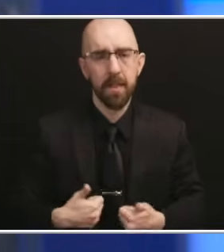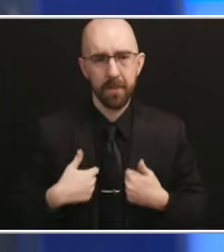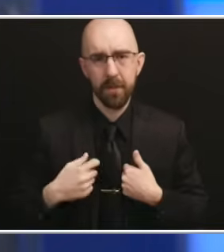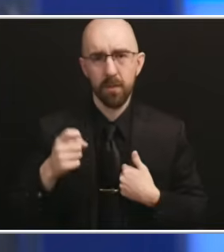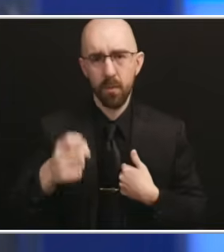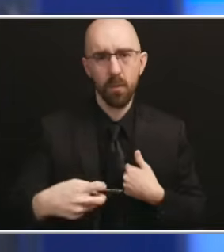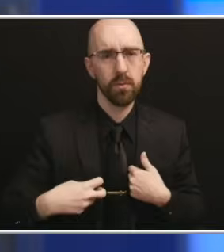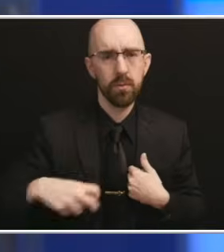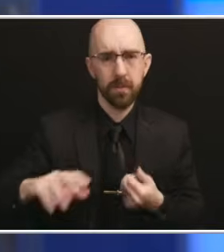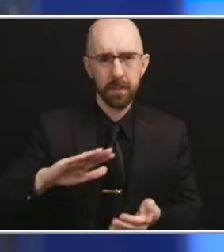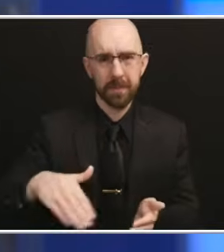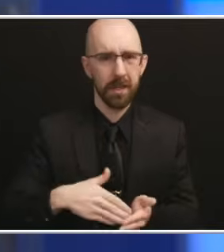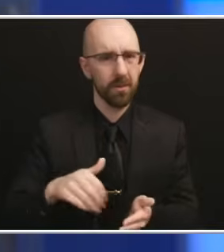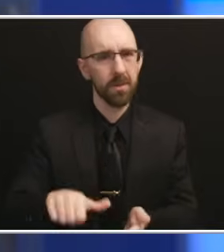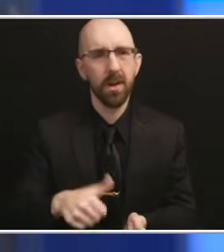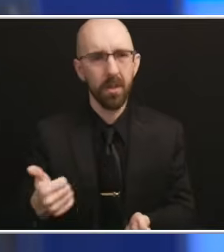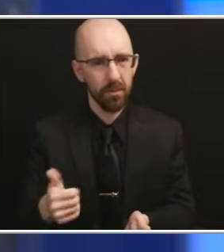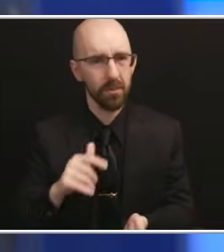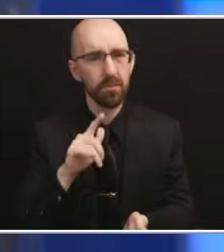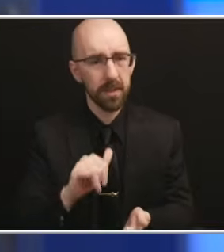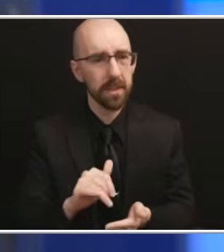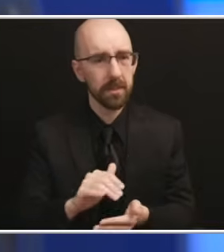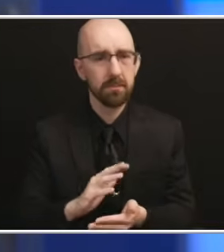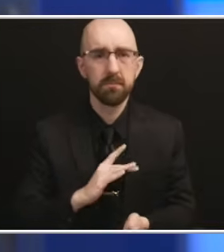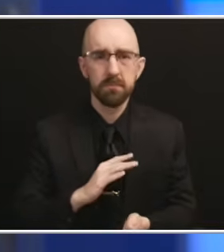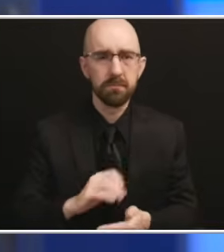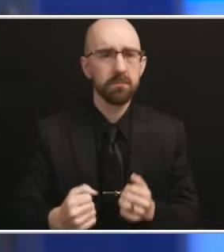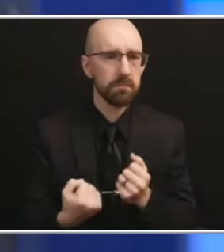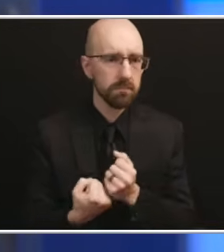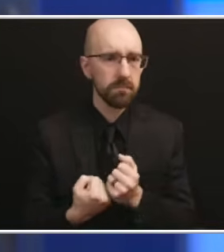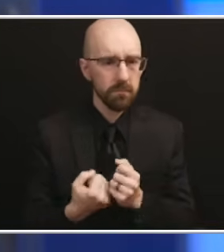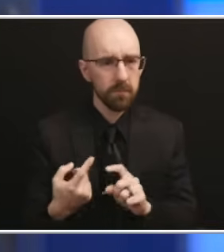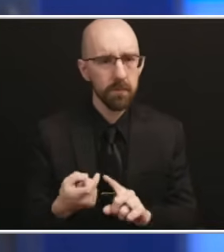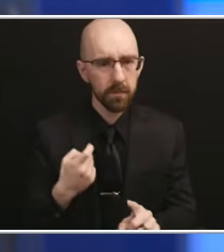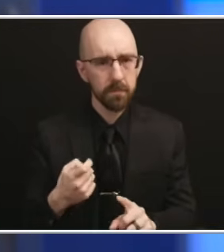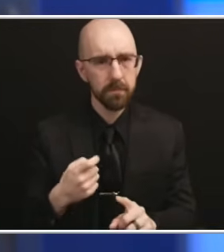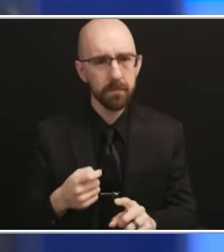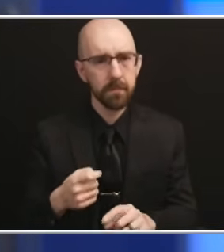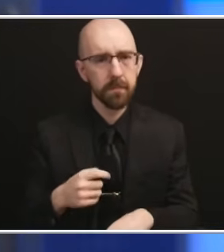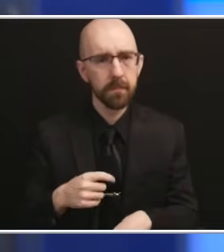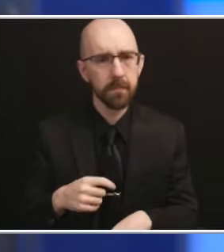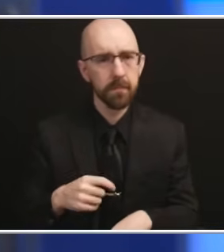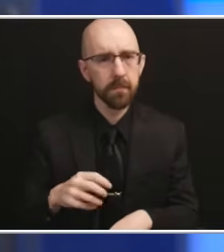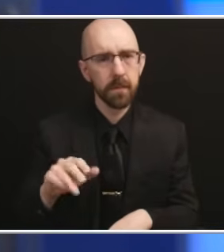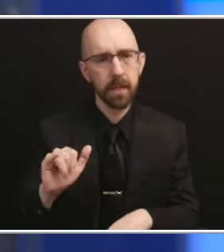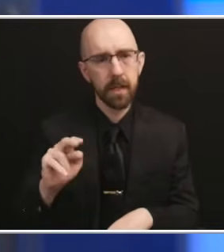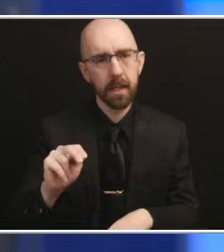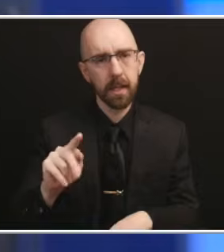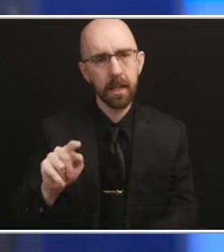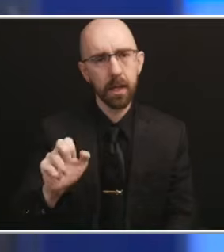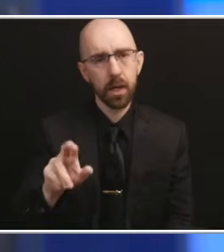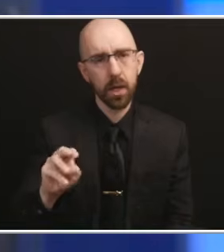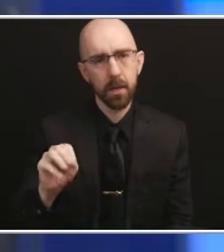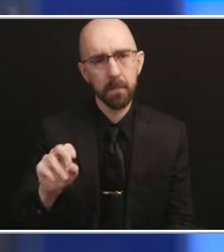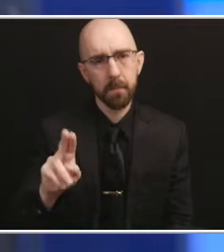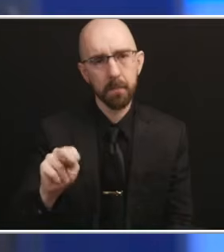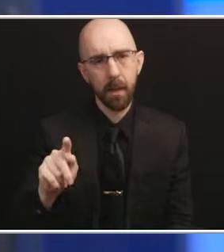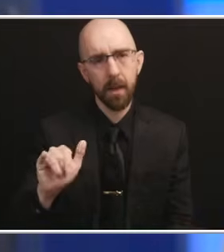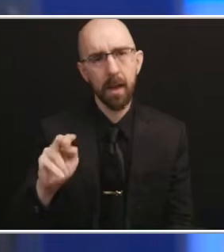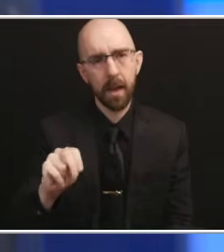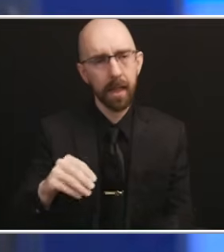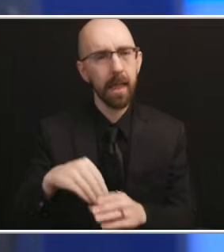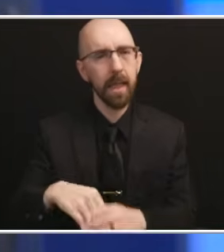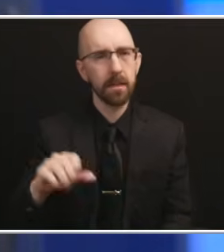another. And we had really nice support from Intermountain in Salt Lake City. They were kind of partnered with us to kind of help our logistics, and